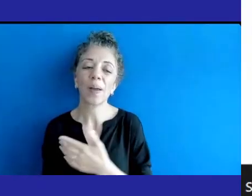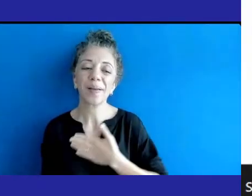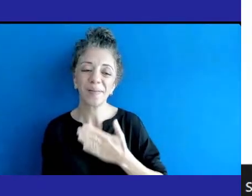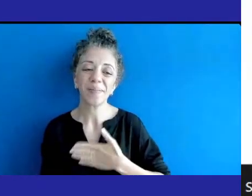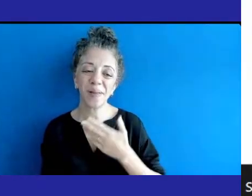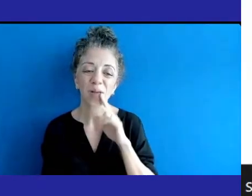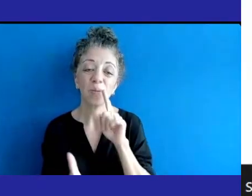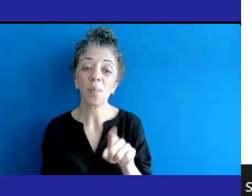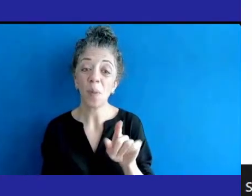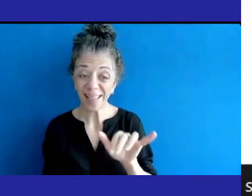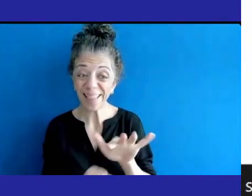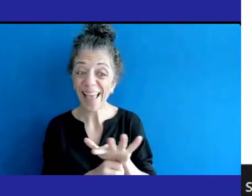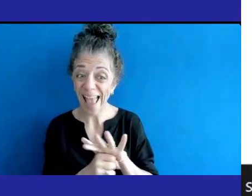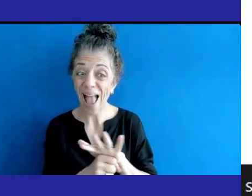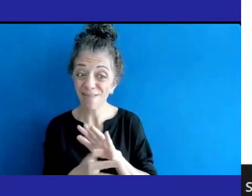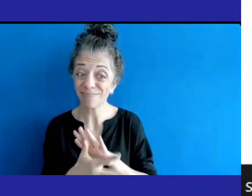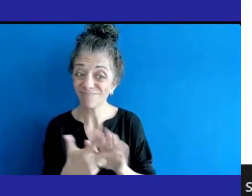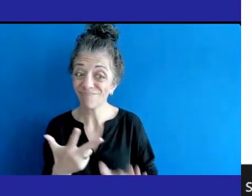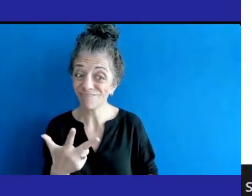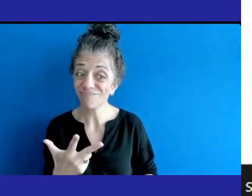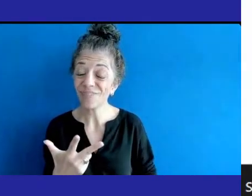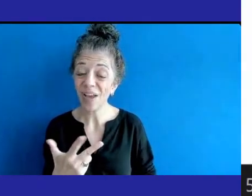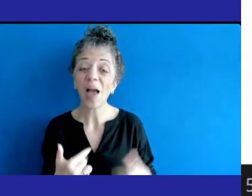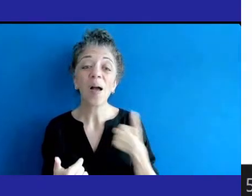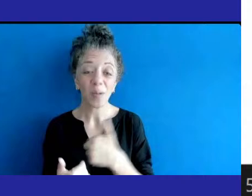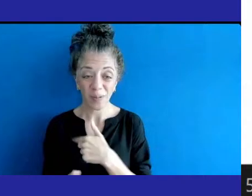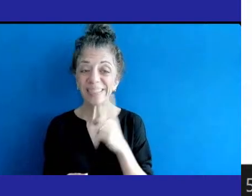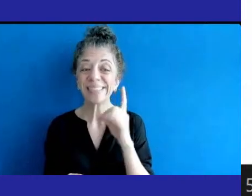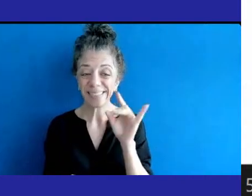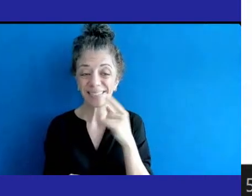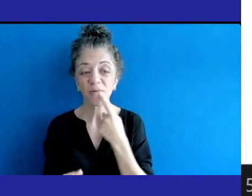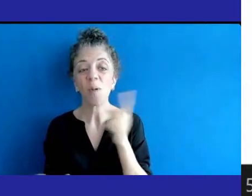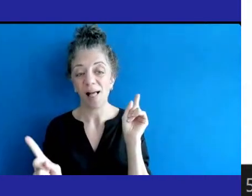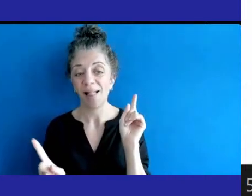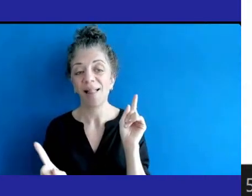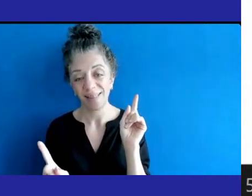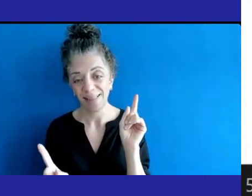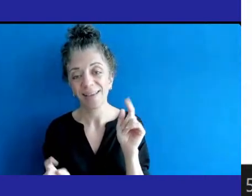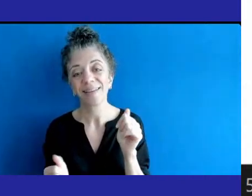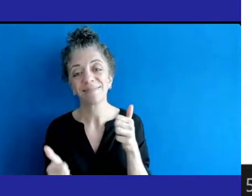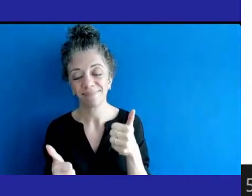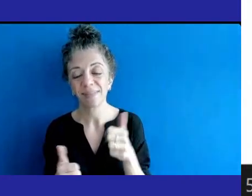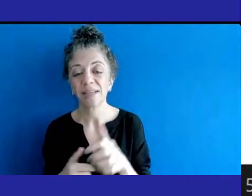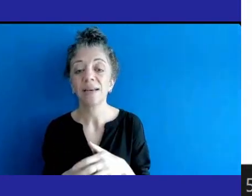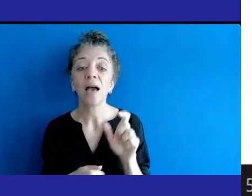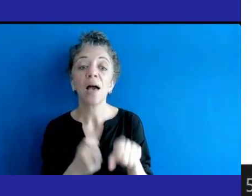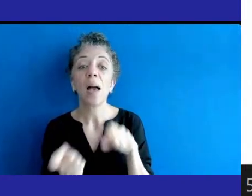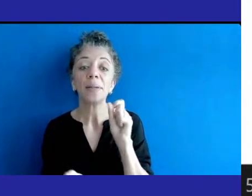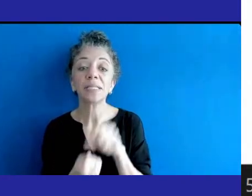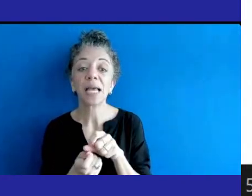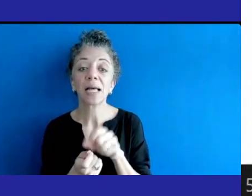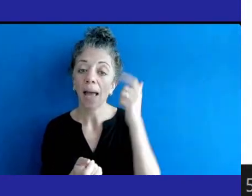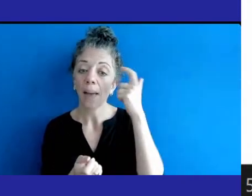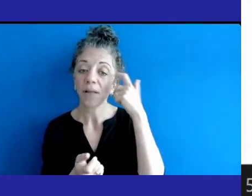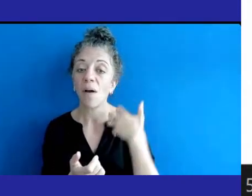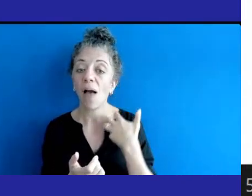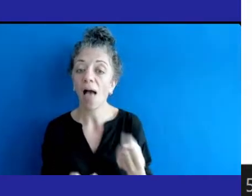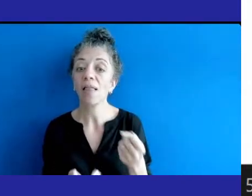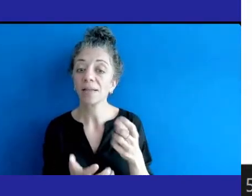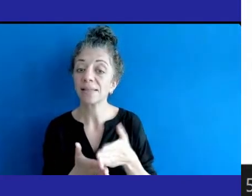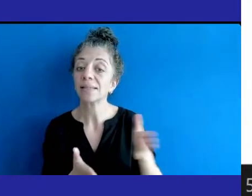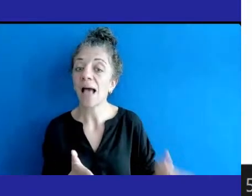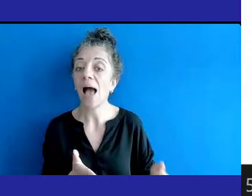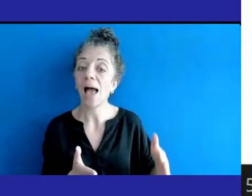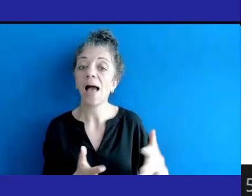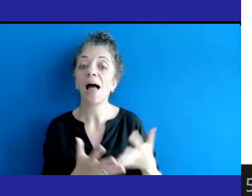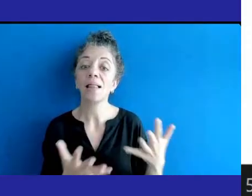areas, we did very, very well, particularly in the mental health side, where a lot of comorbidities exist